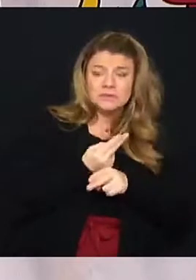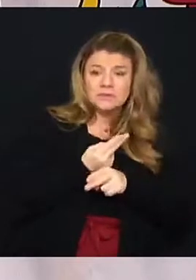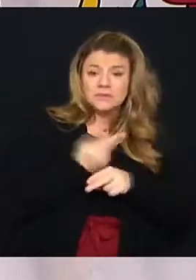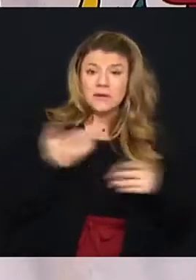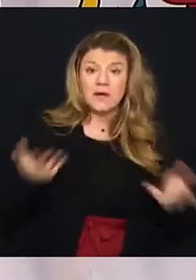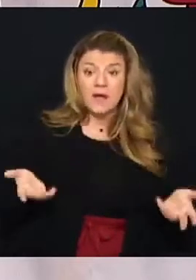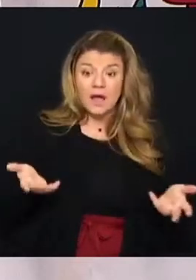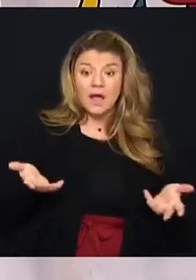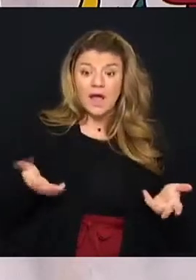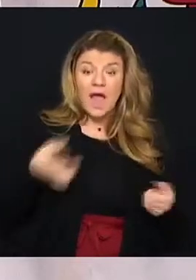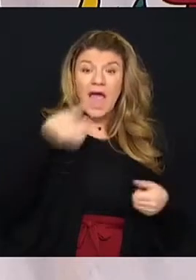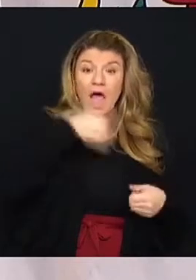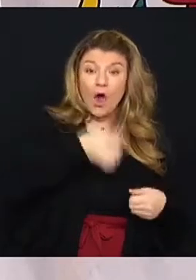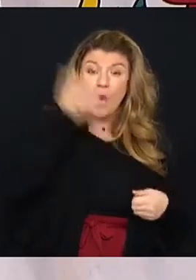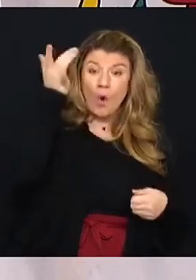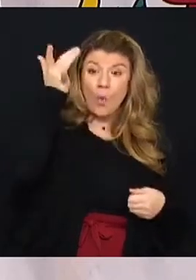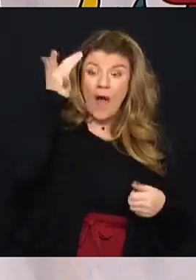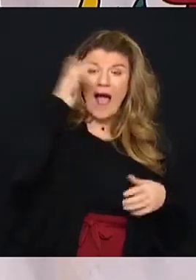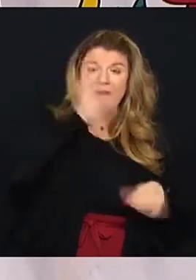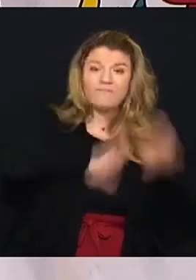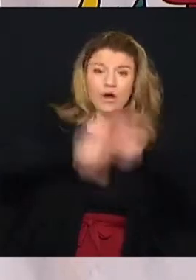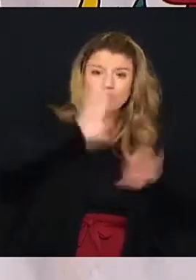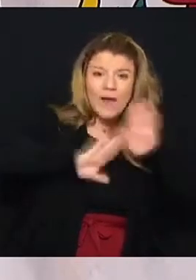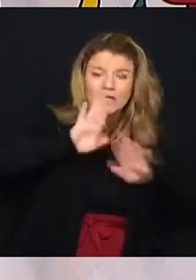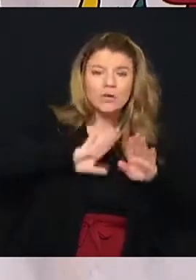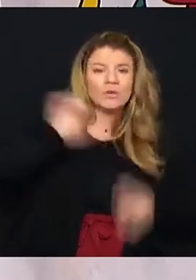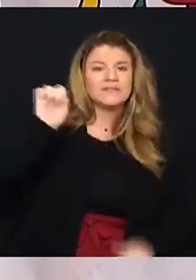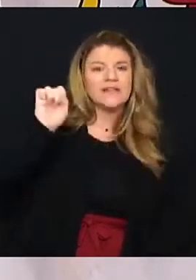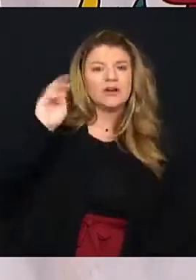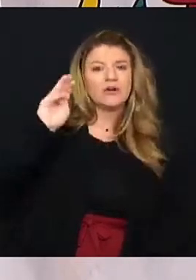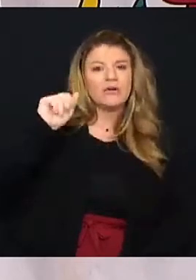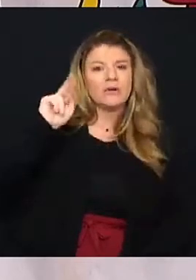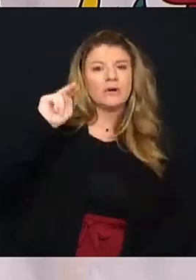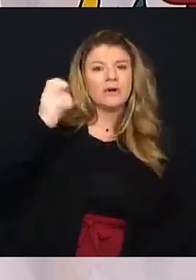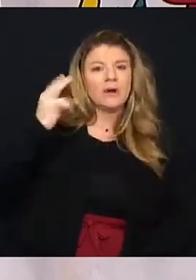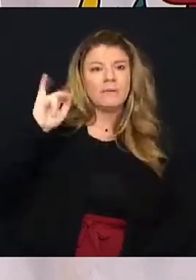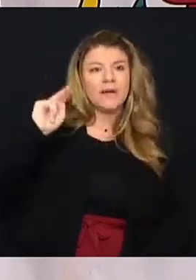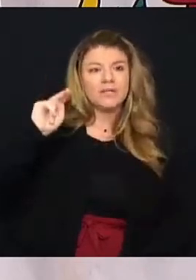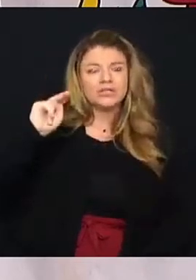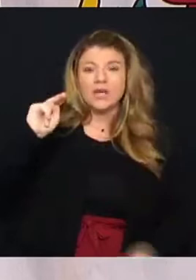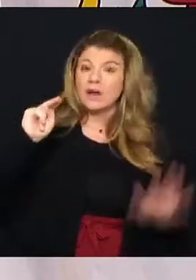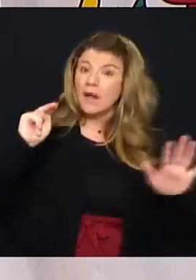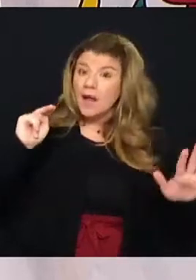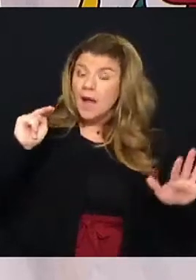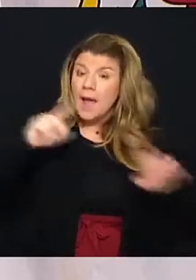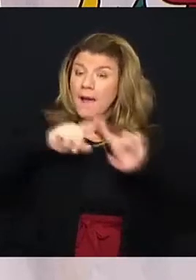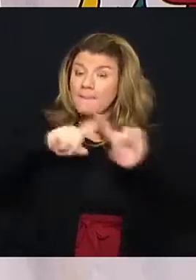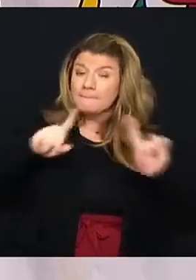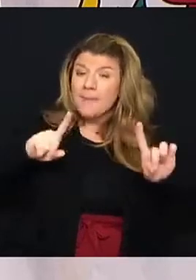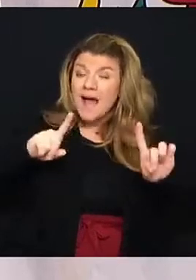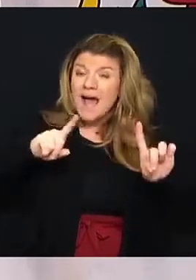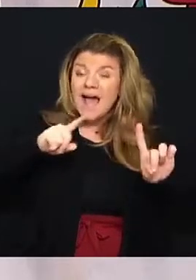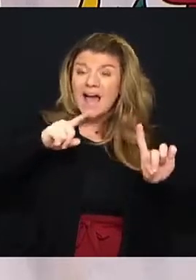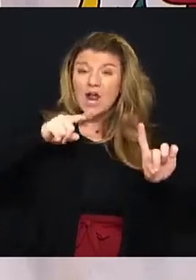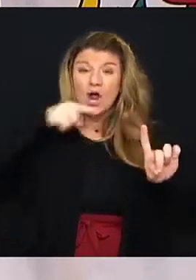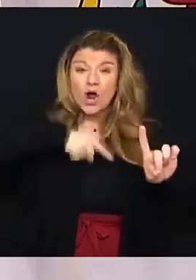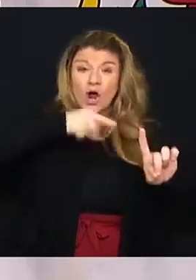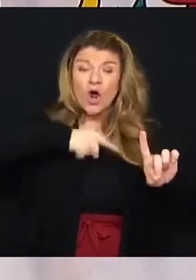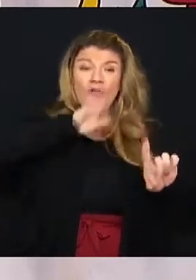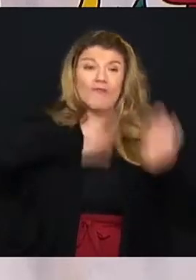it out of frustration about Senator Manchin. But absolutely took it out on the people of West